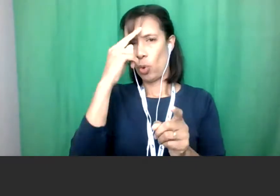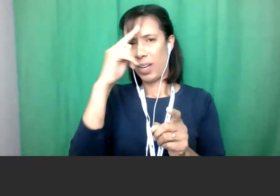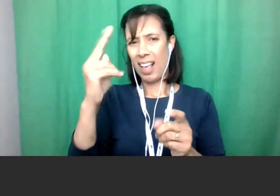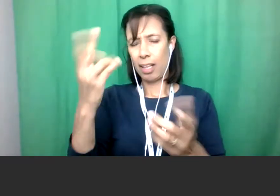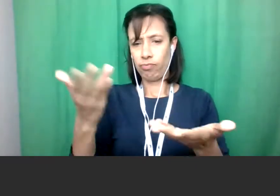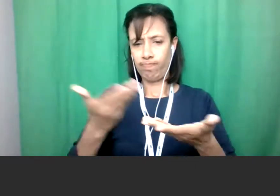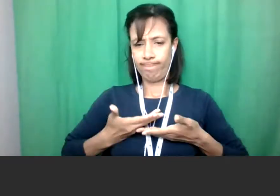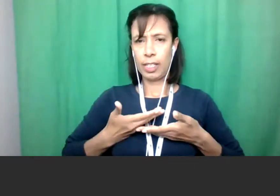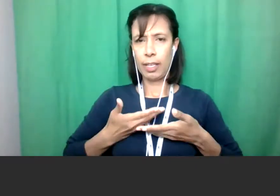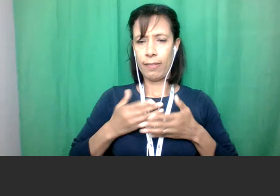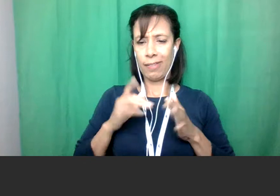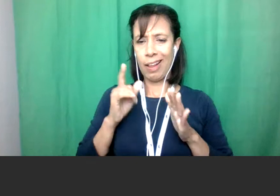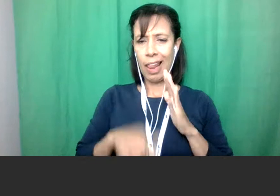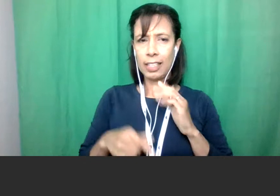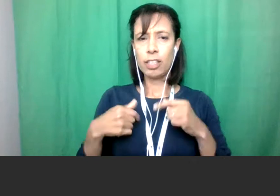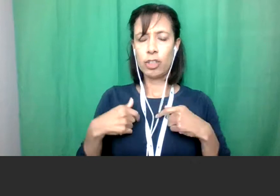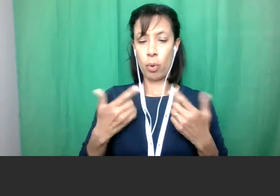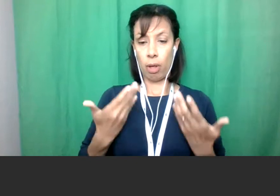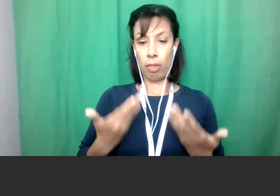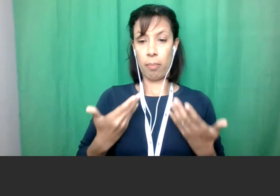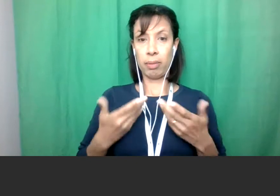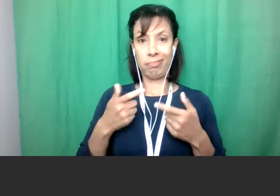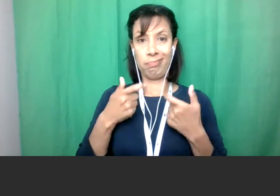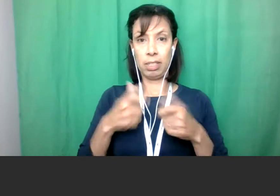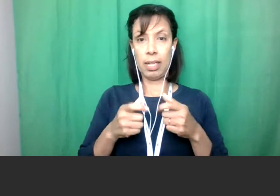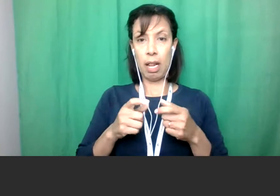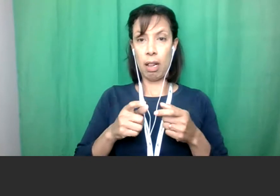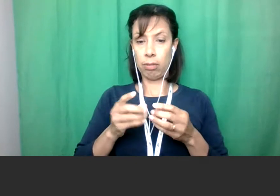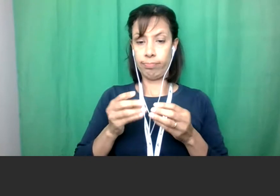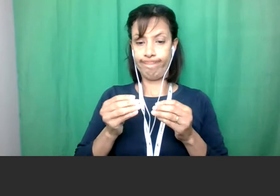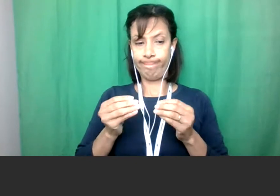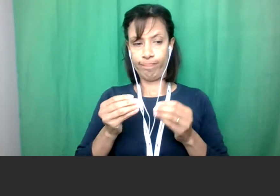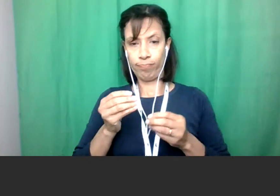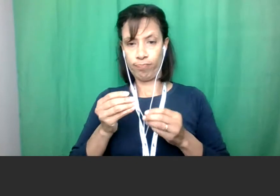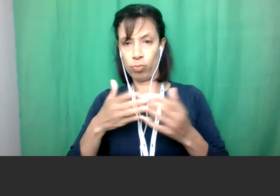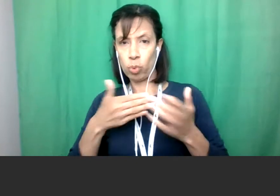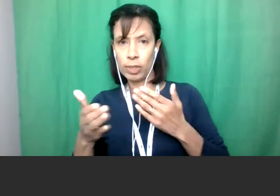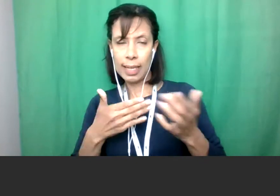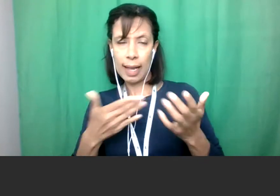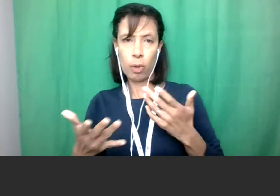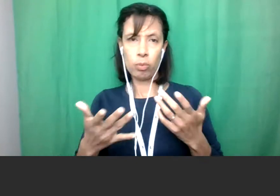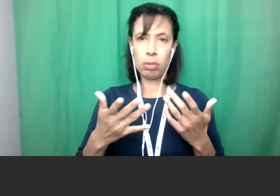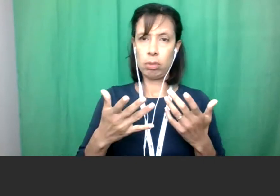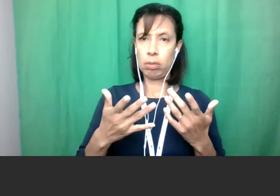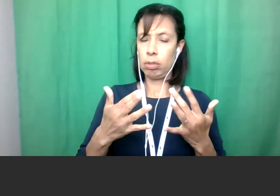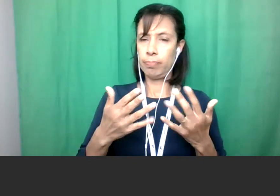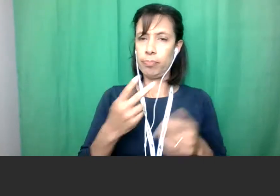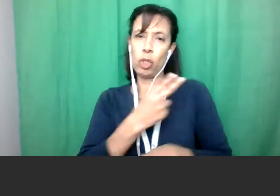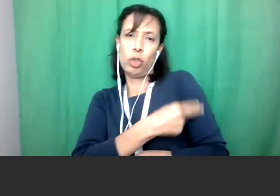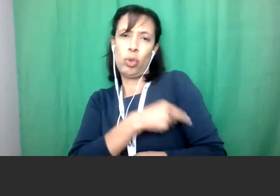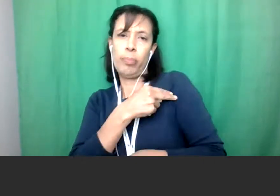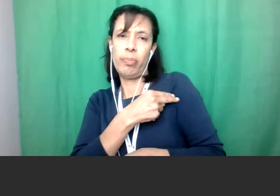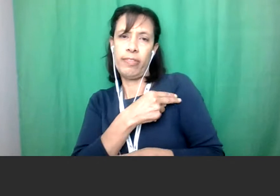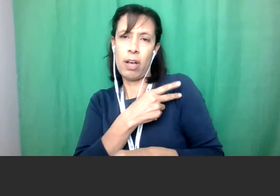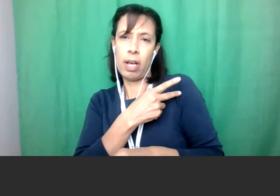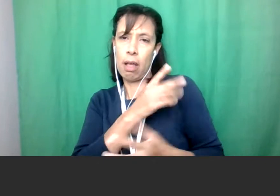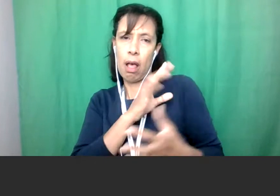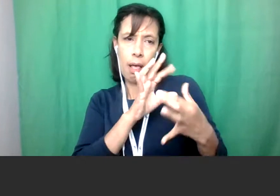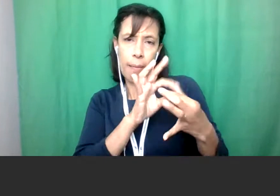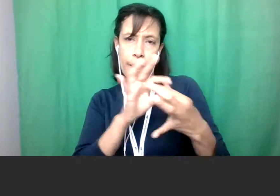finalising supervisor arrangements, and I intend to release certainly a